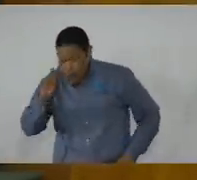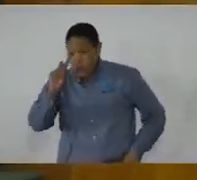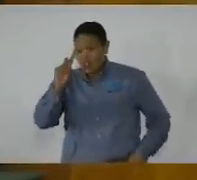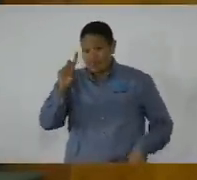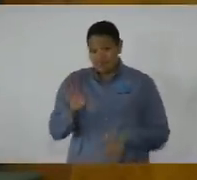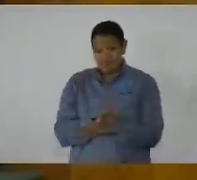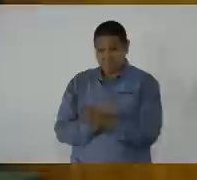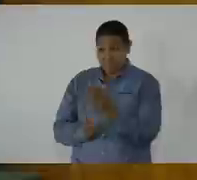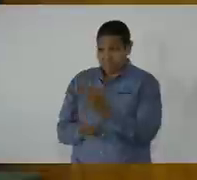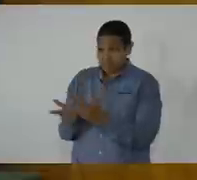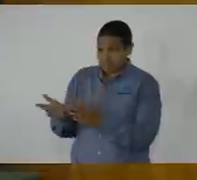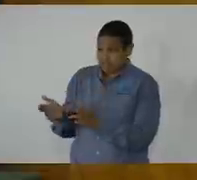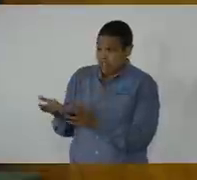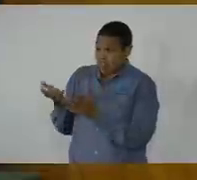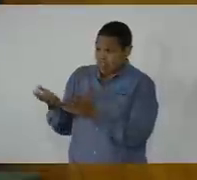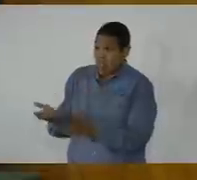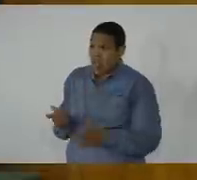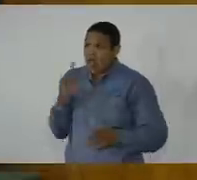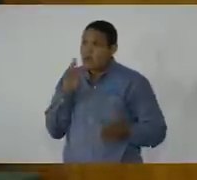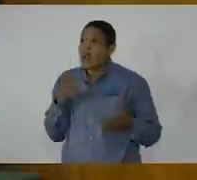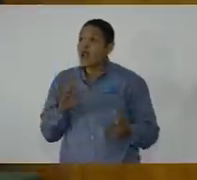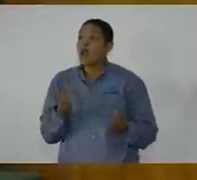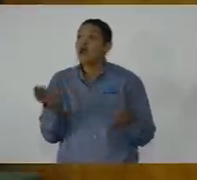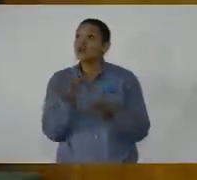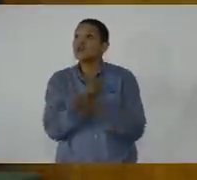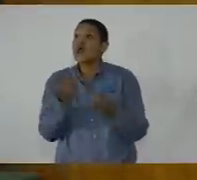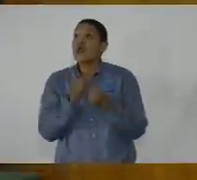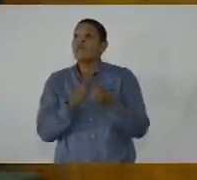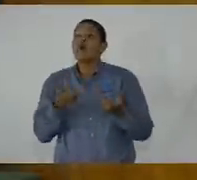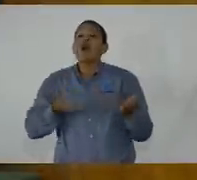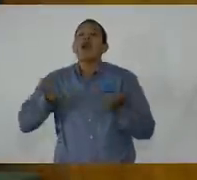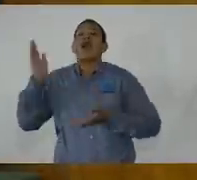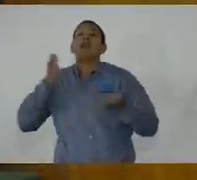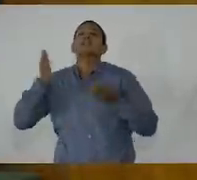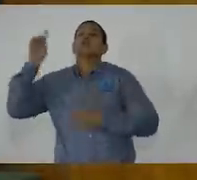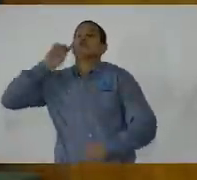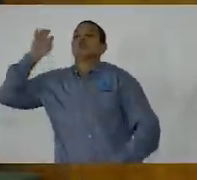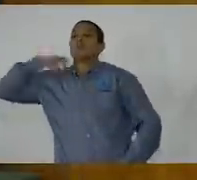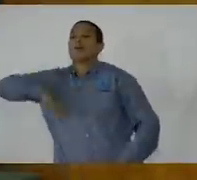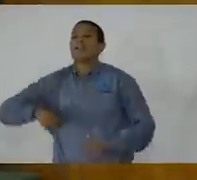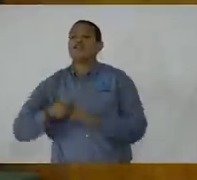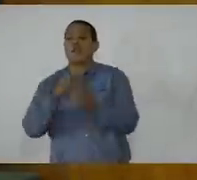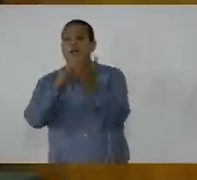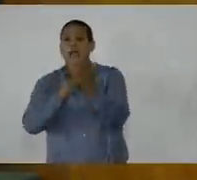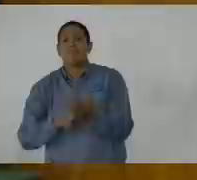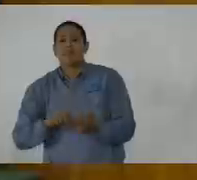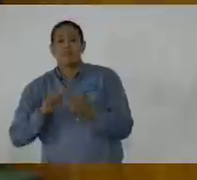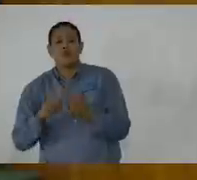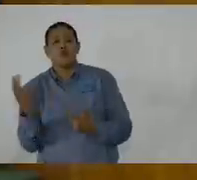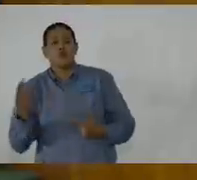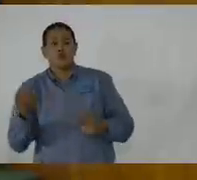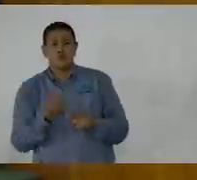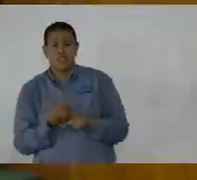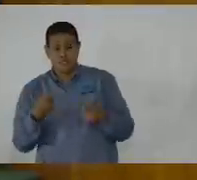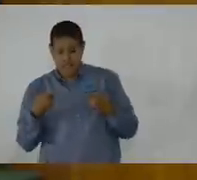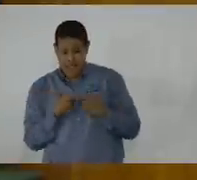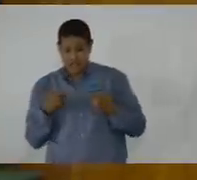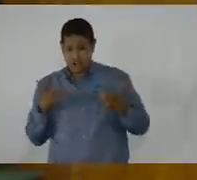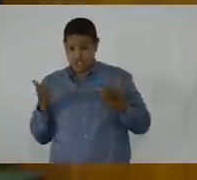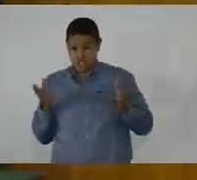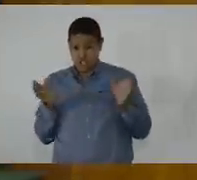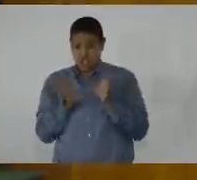space. This will allow traders and exporters to benefit from application and use of electronic